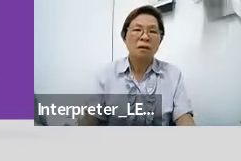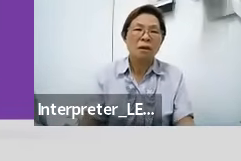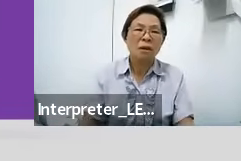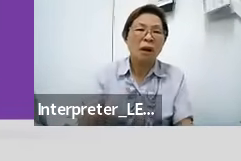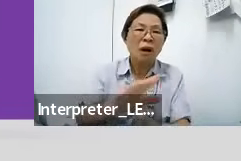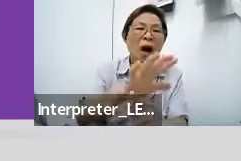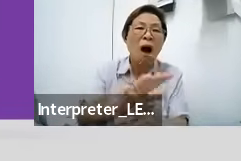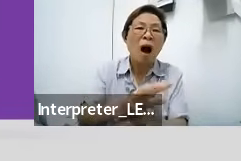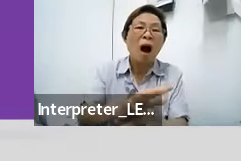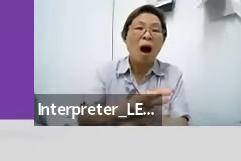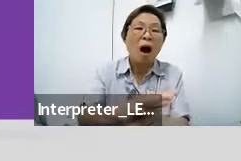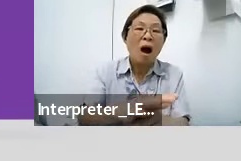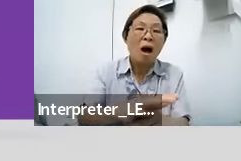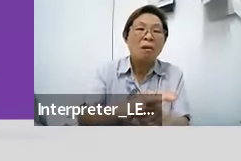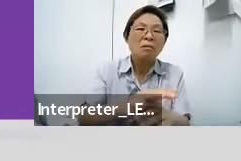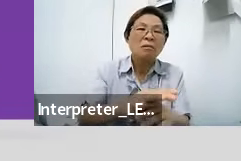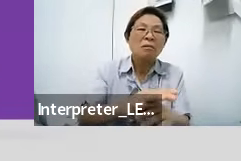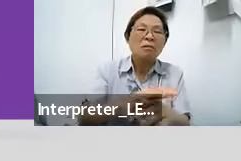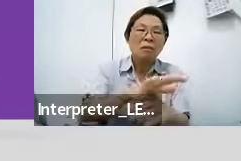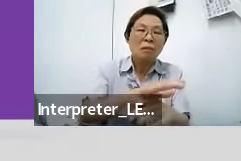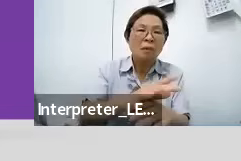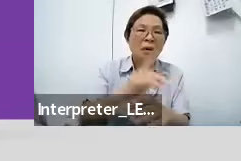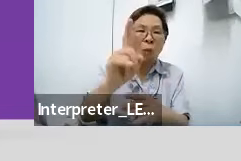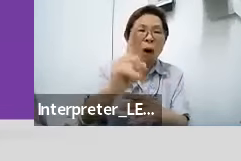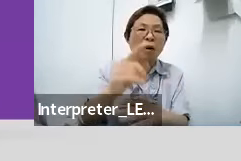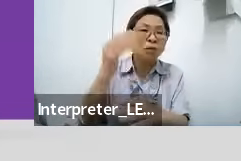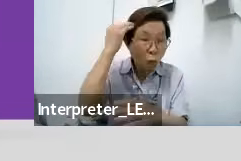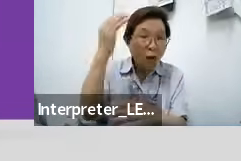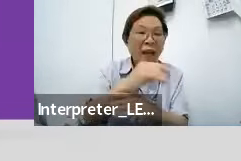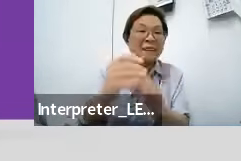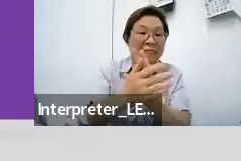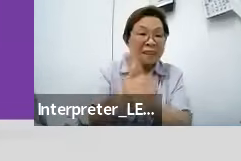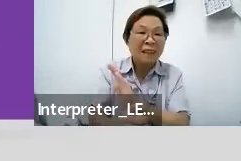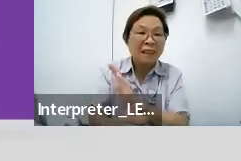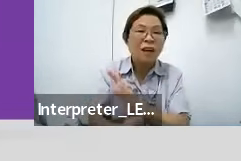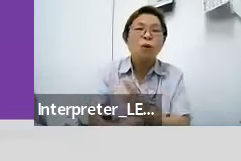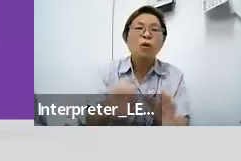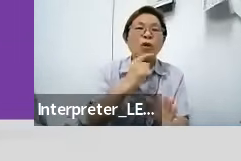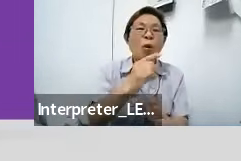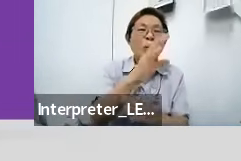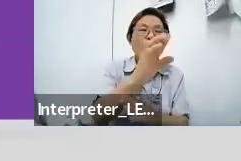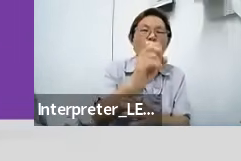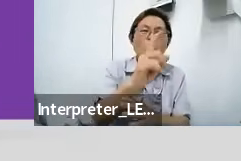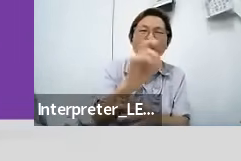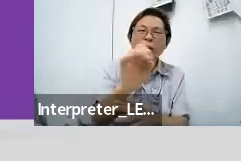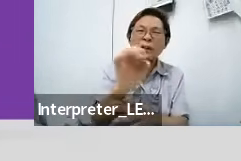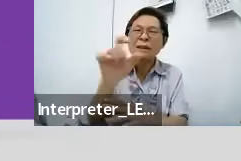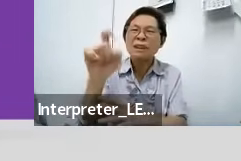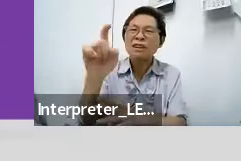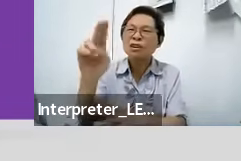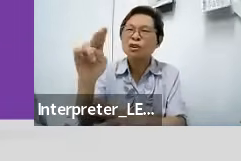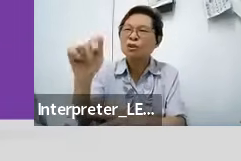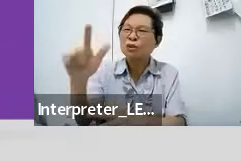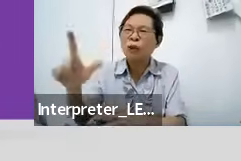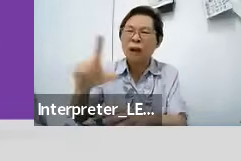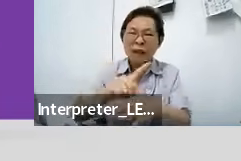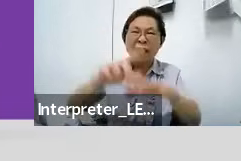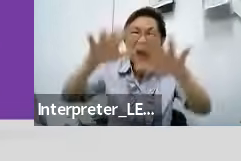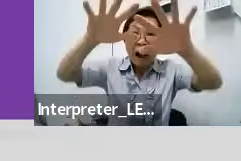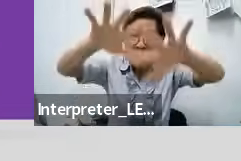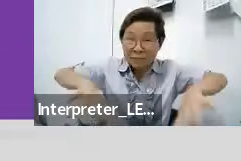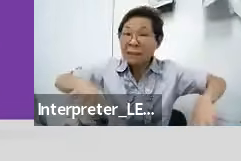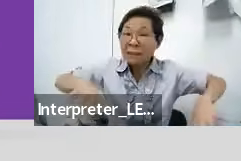the knowledge and skill limitation. When we talk about contextual limitation, then basically that